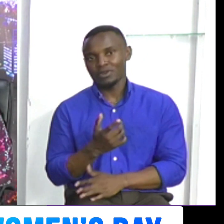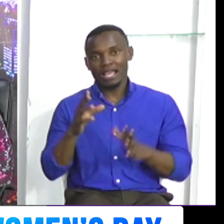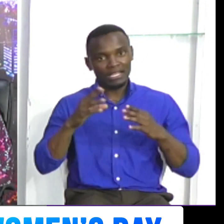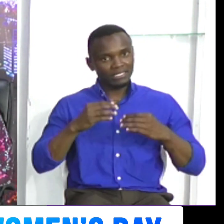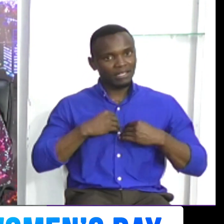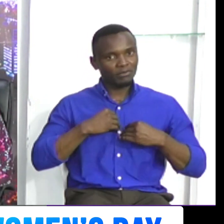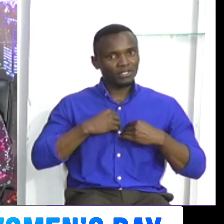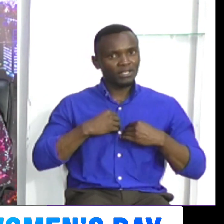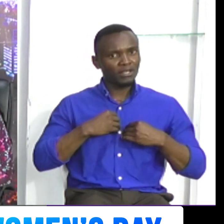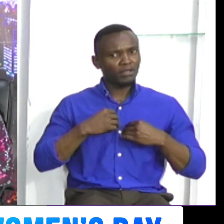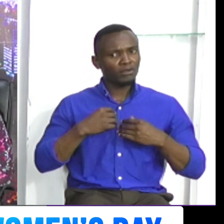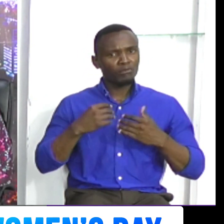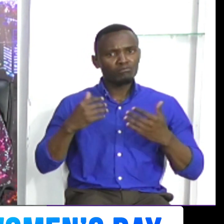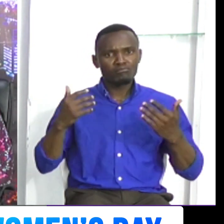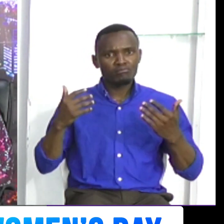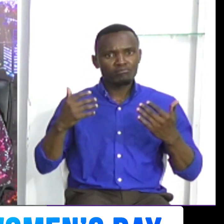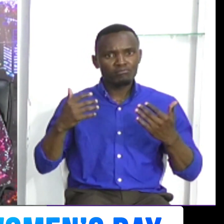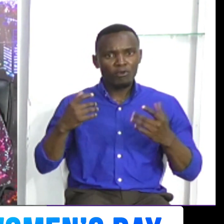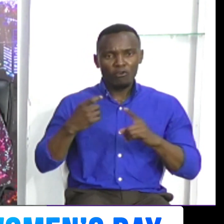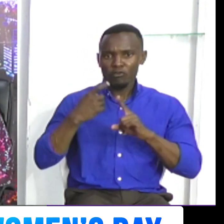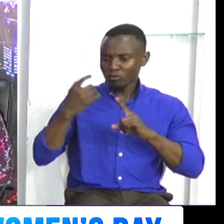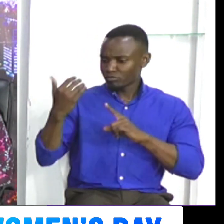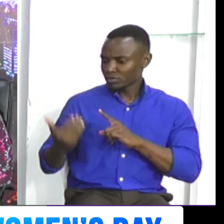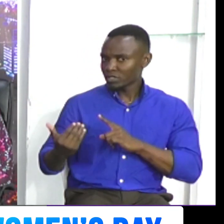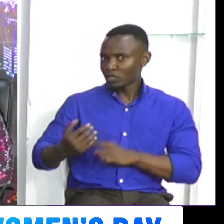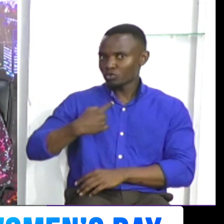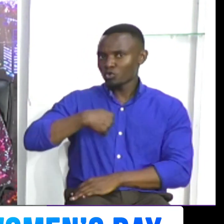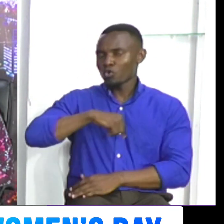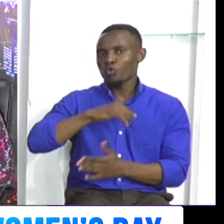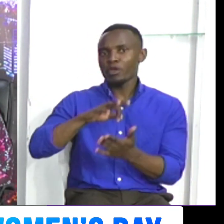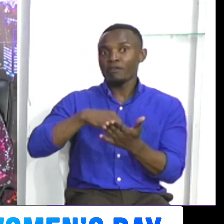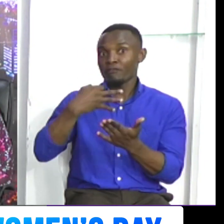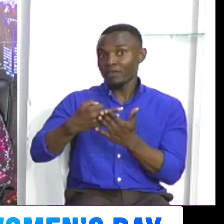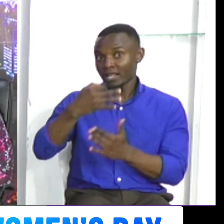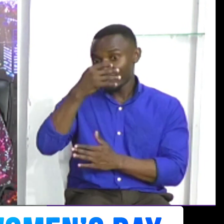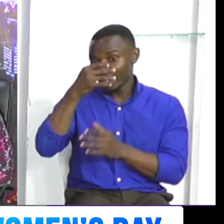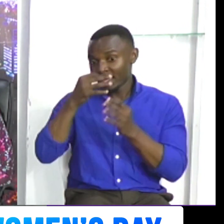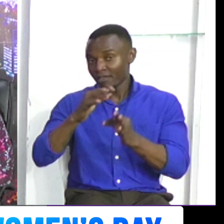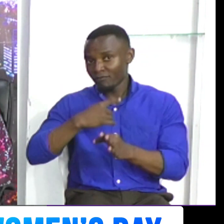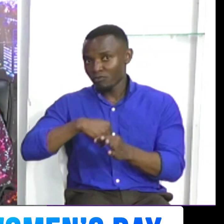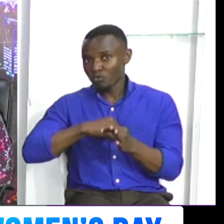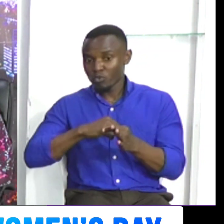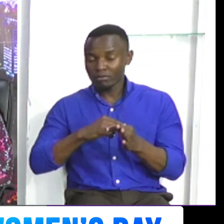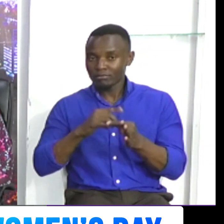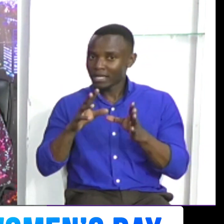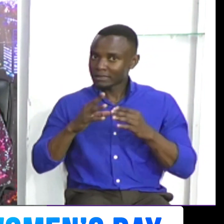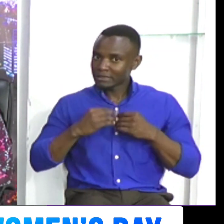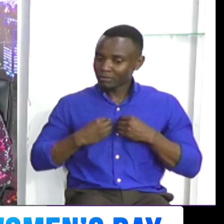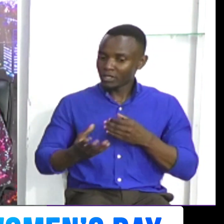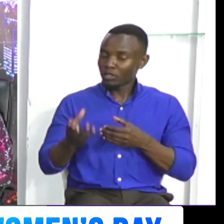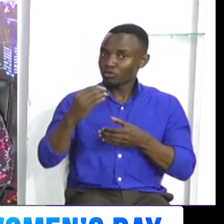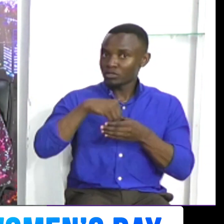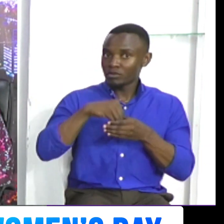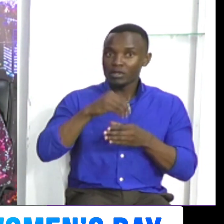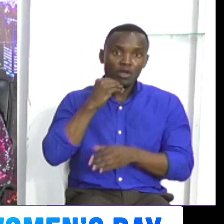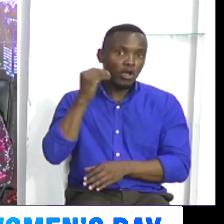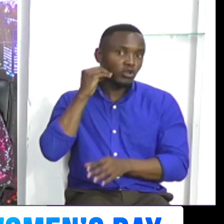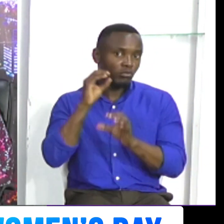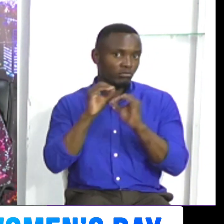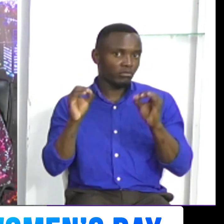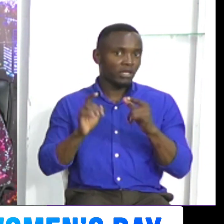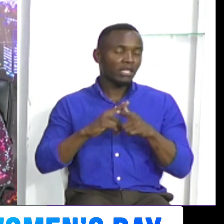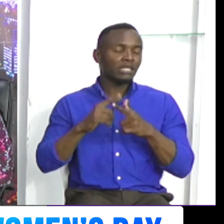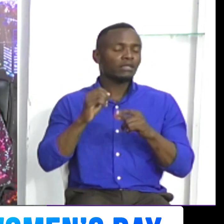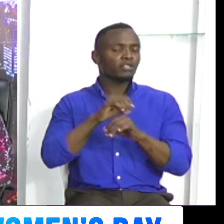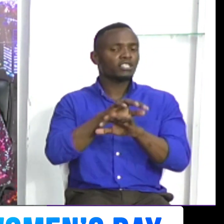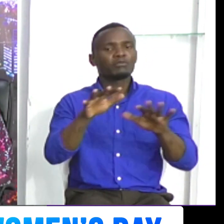there. The background, actually, we are the one who are failing ourselves, because if we are not embracing inclusivity at home, then how will it be spread out